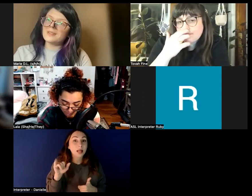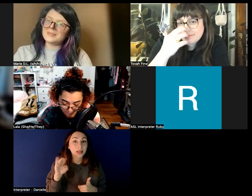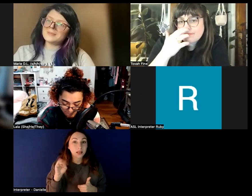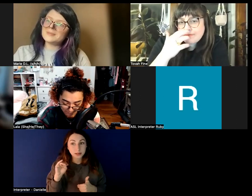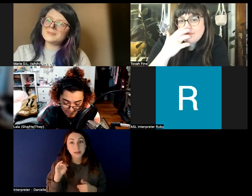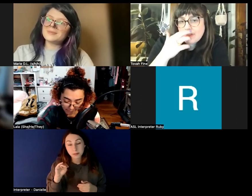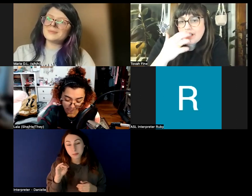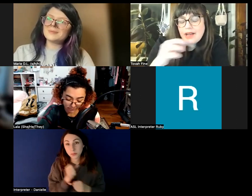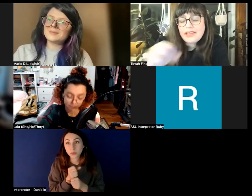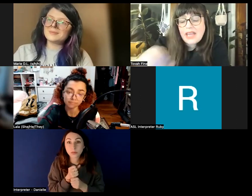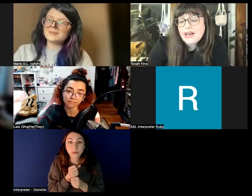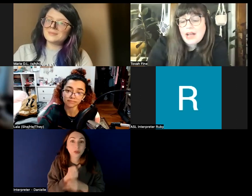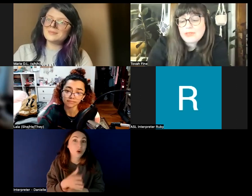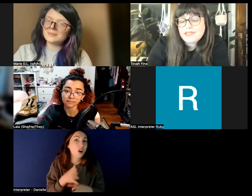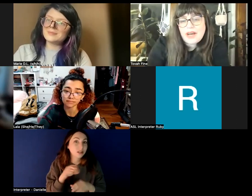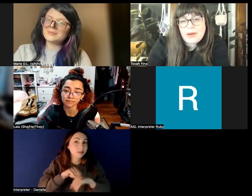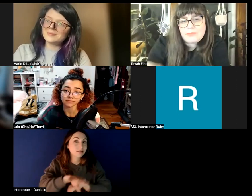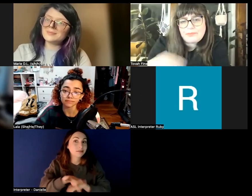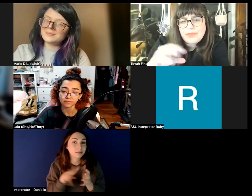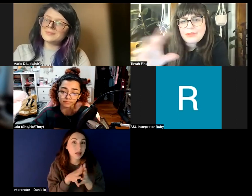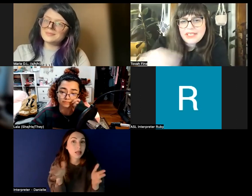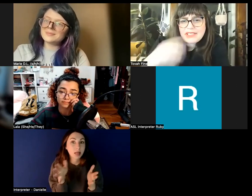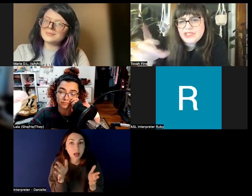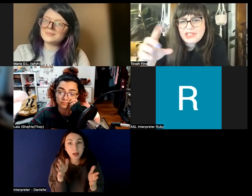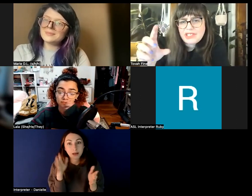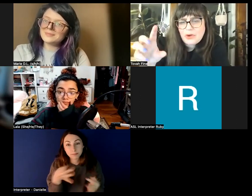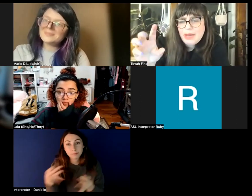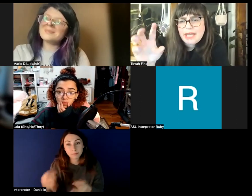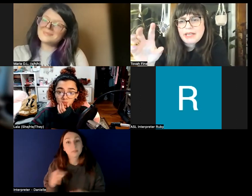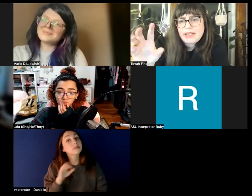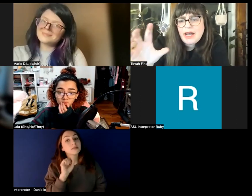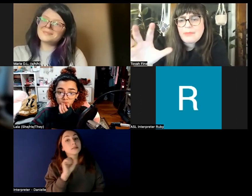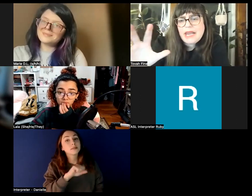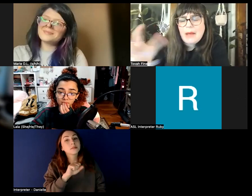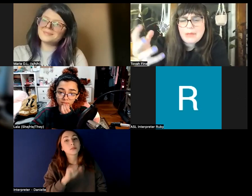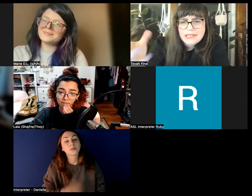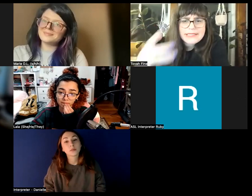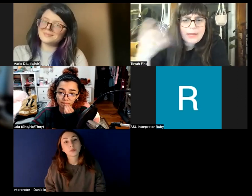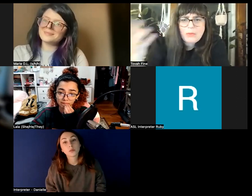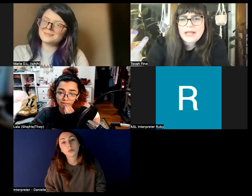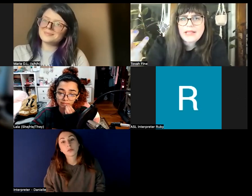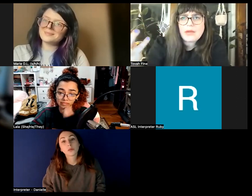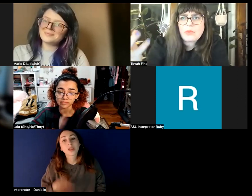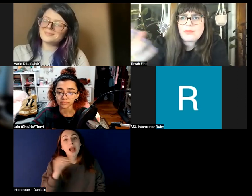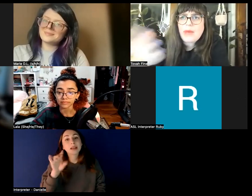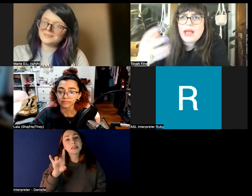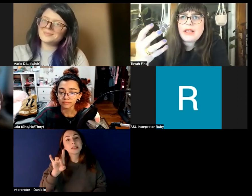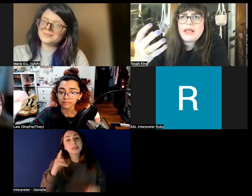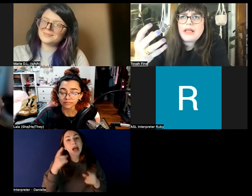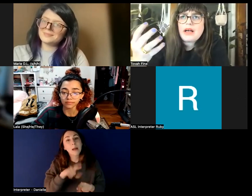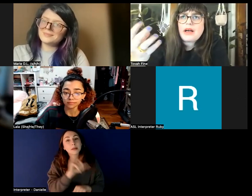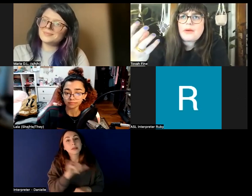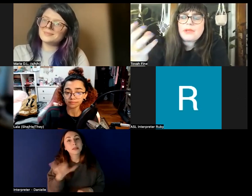much. Yeah, I was thinking, just to continue a bit, it happened in the same way, like with